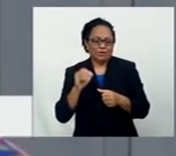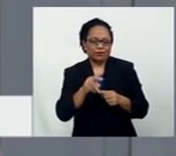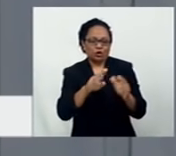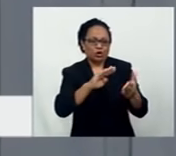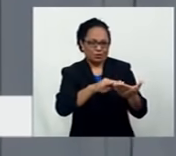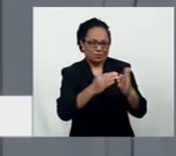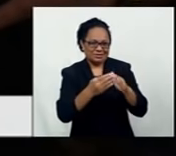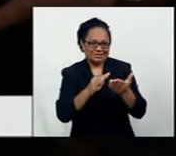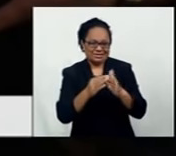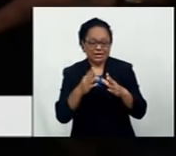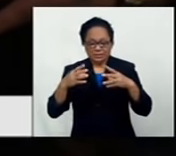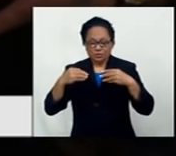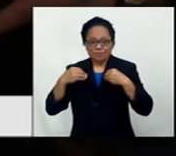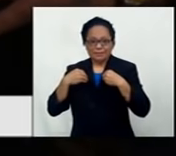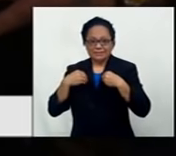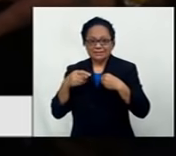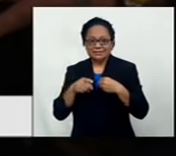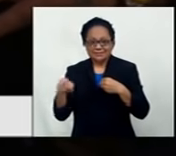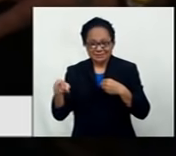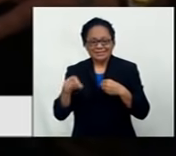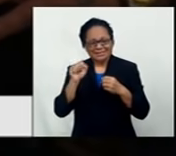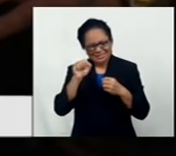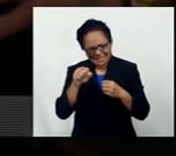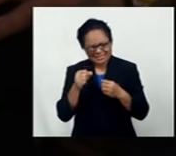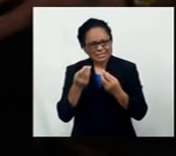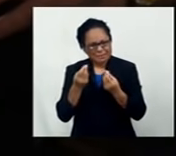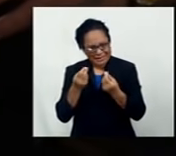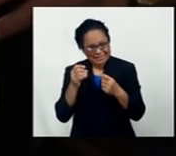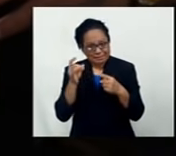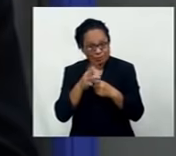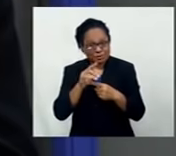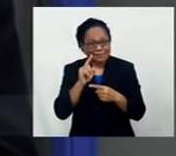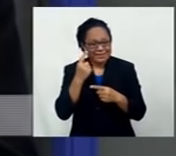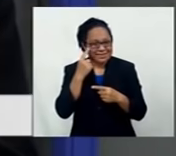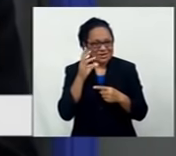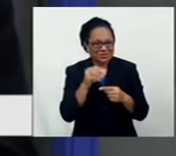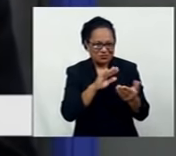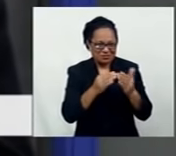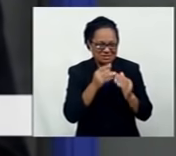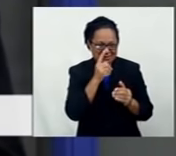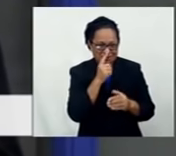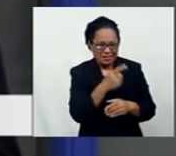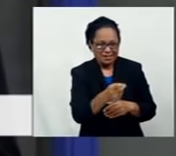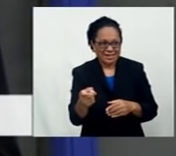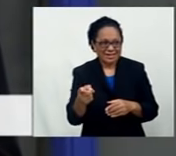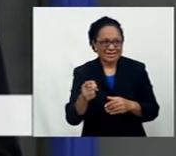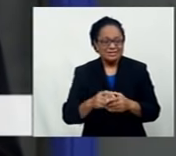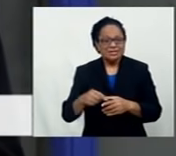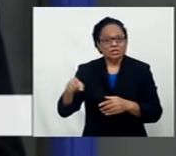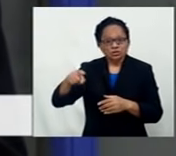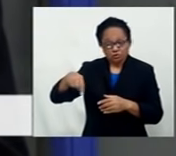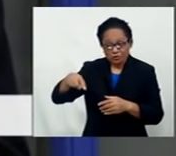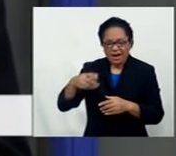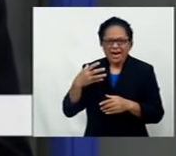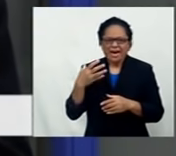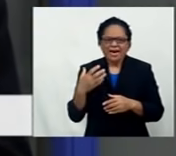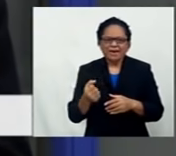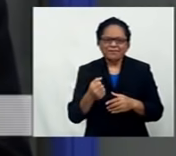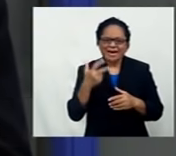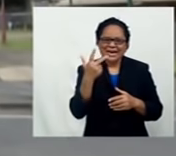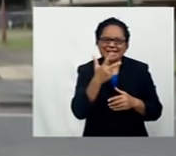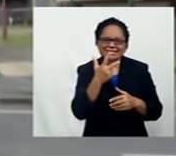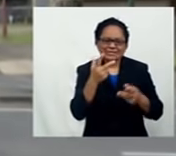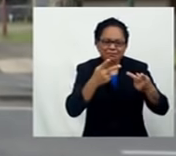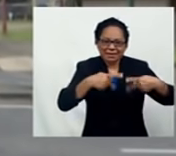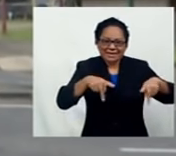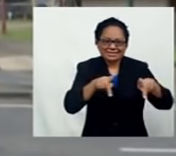in the capital who also have not been spared by the pandemic. For Suva, we've got 18 informal settlements. And what we